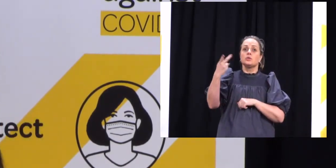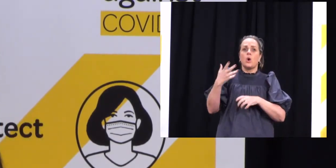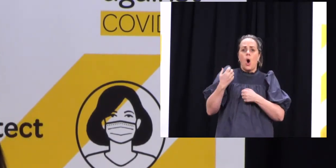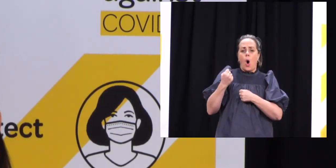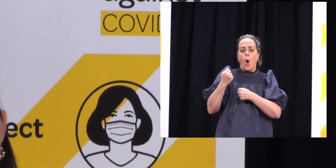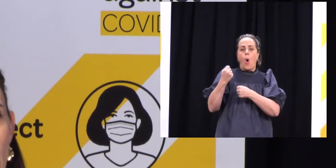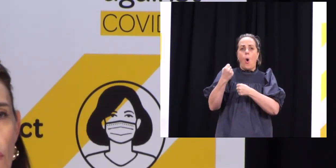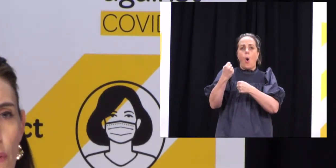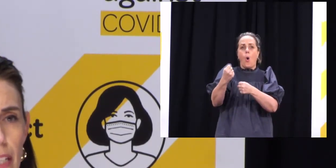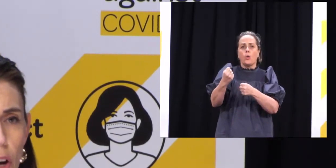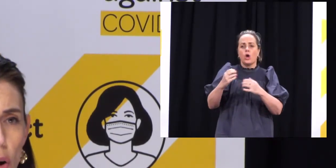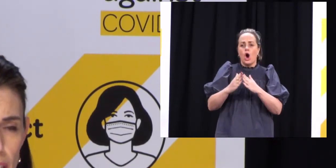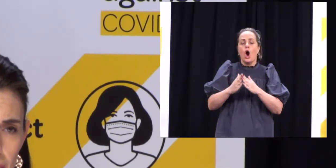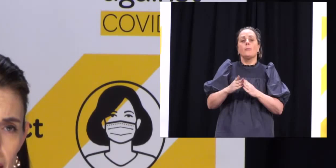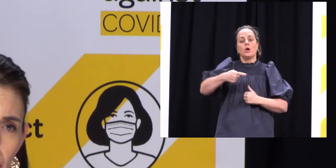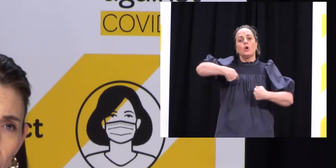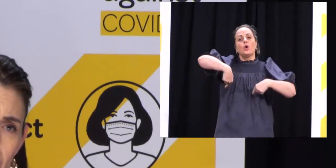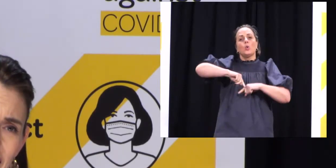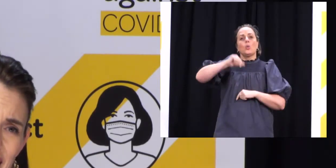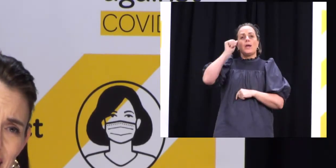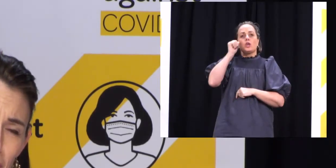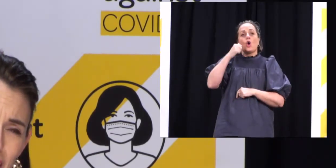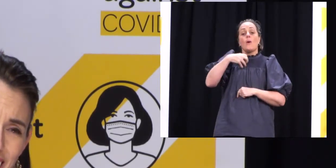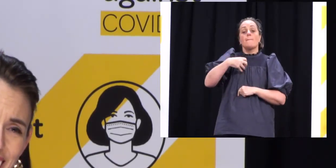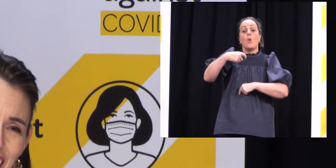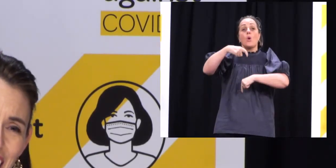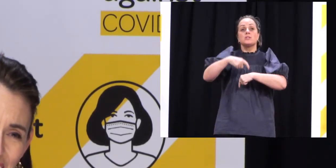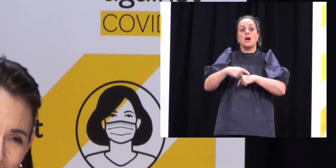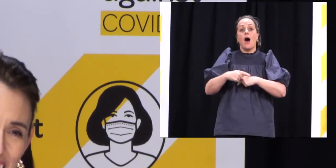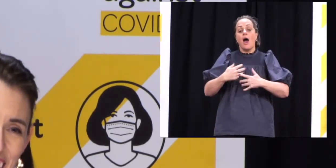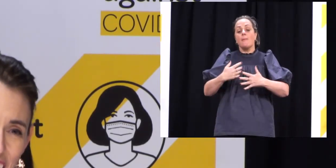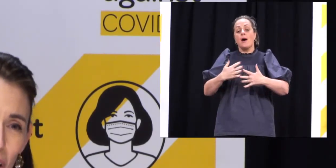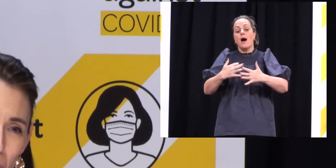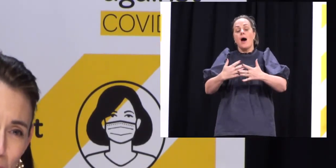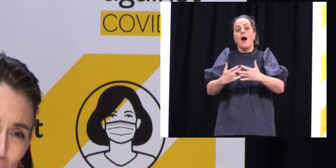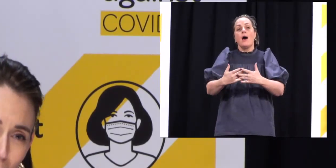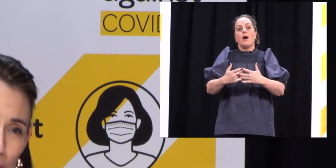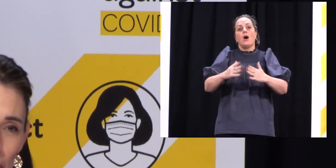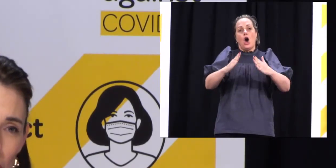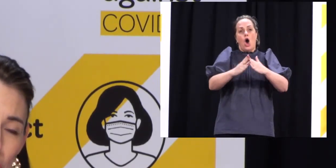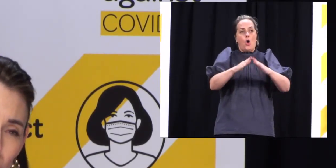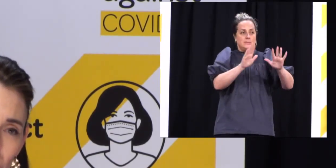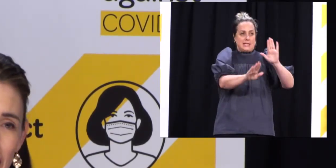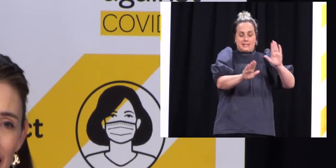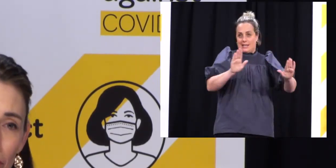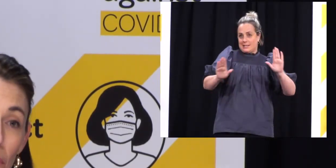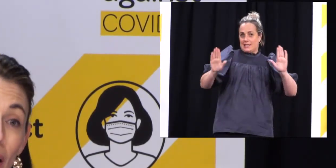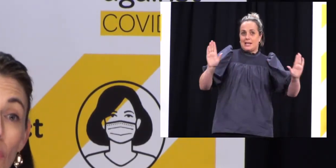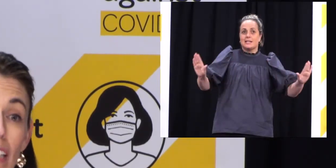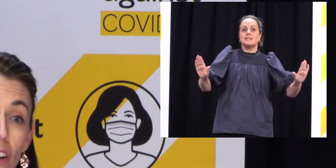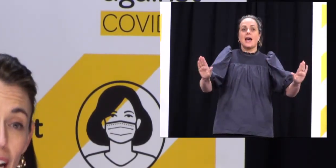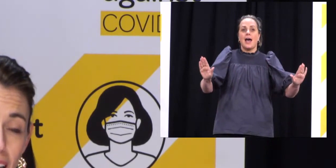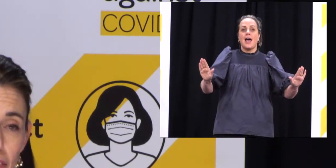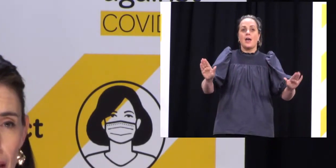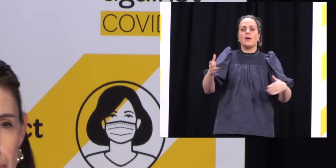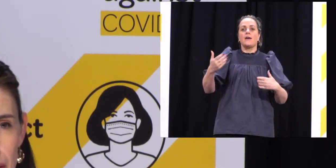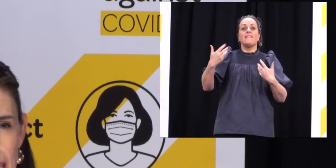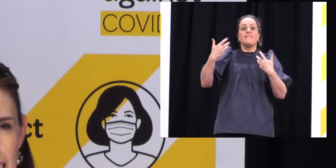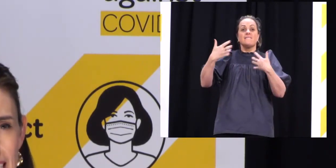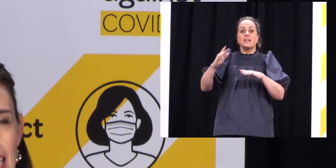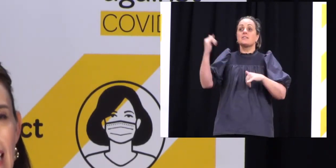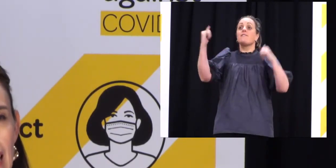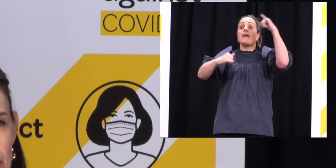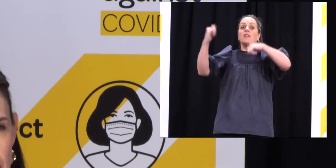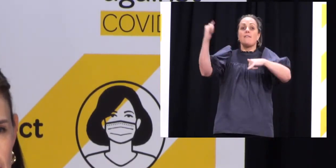longer period of time where we know that everyone has been at their homes once we had everyone relocate for that